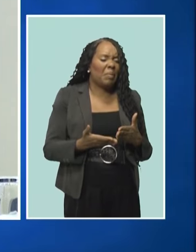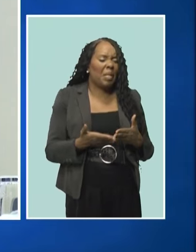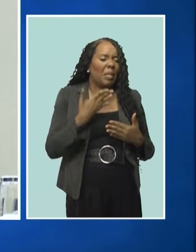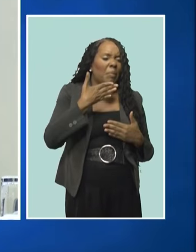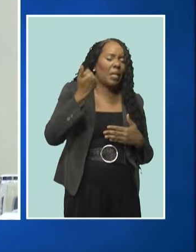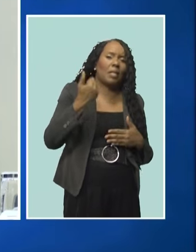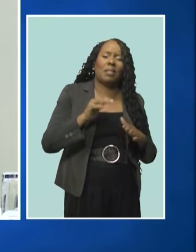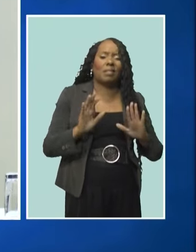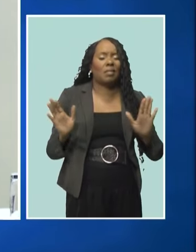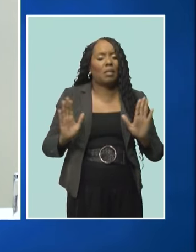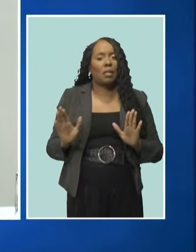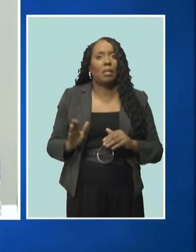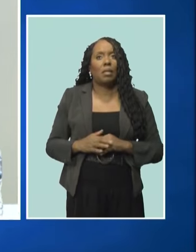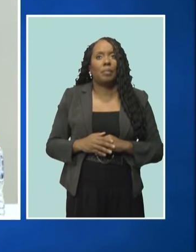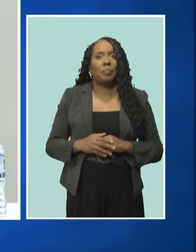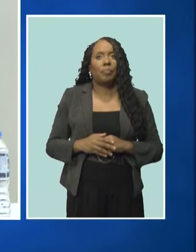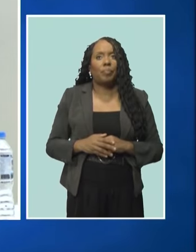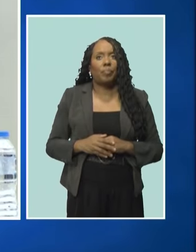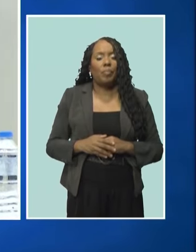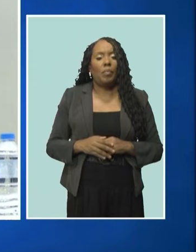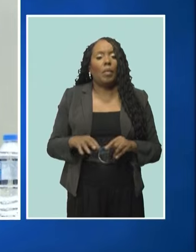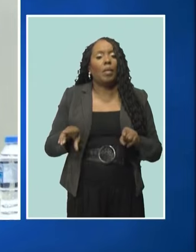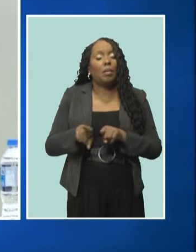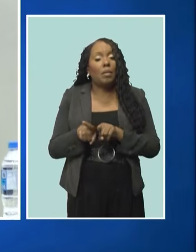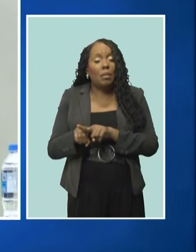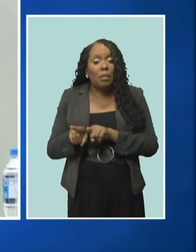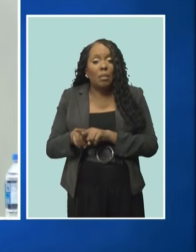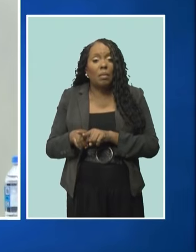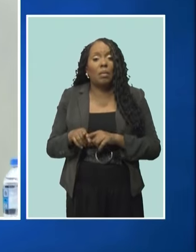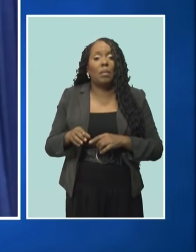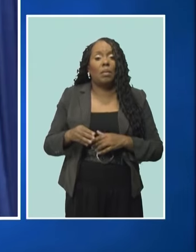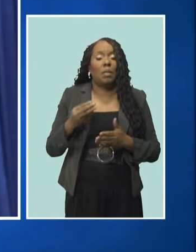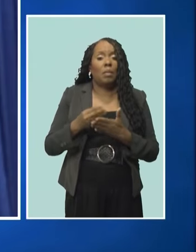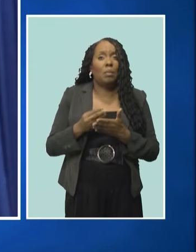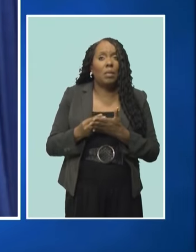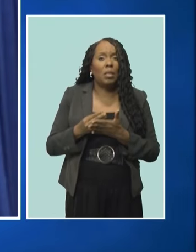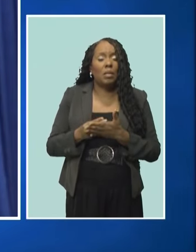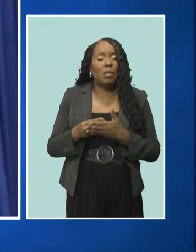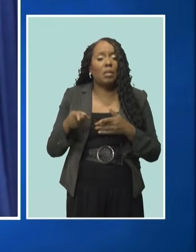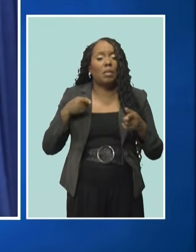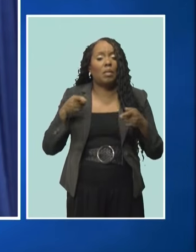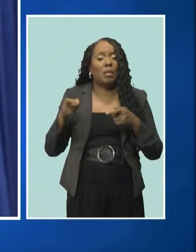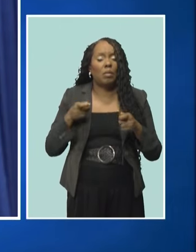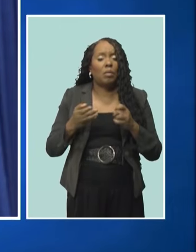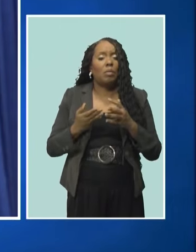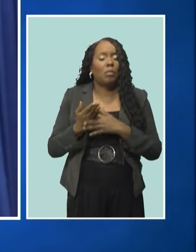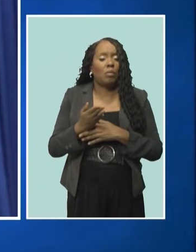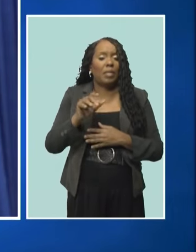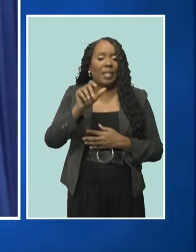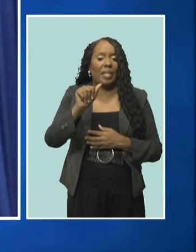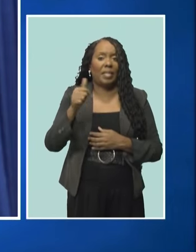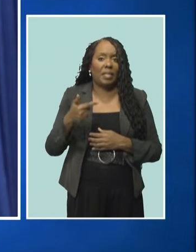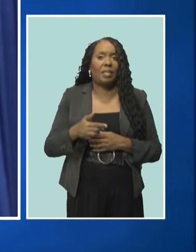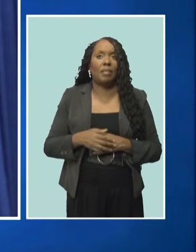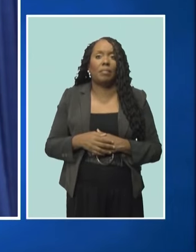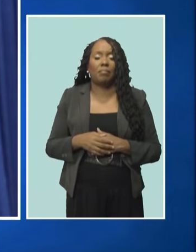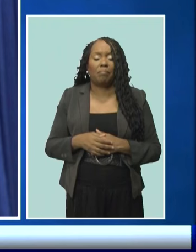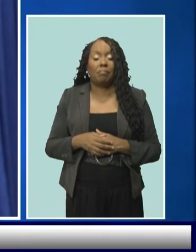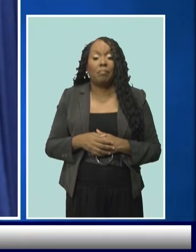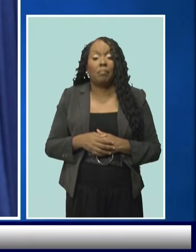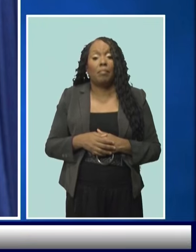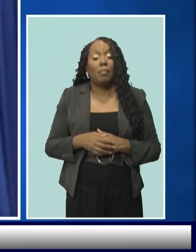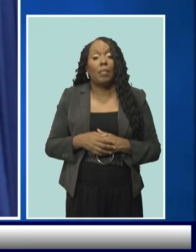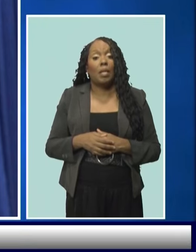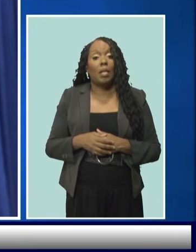for the registration department is controlled by the Attorney General. So technically, a Chief Justice could say, well, it's